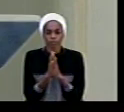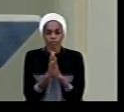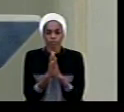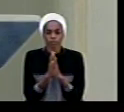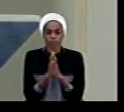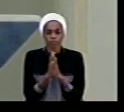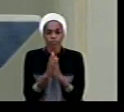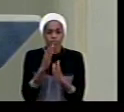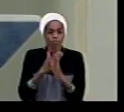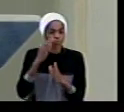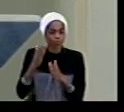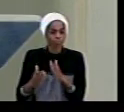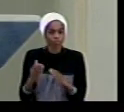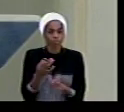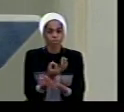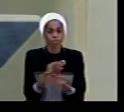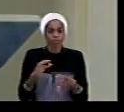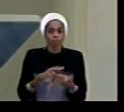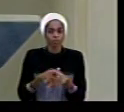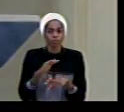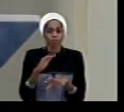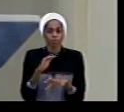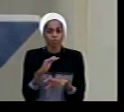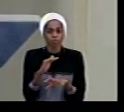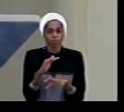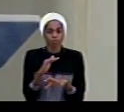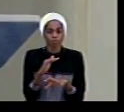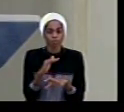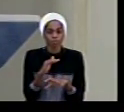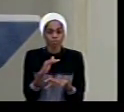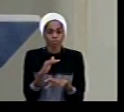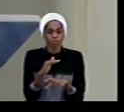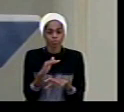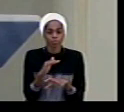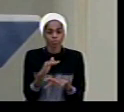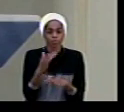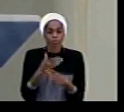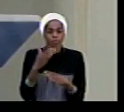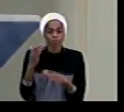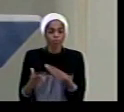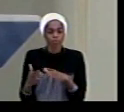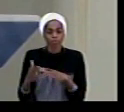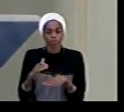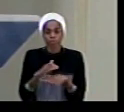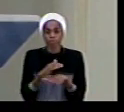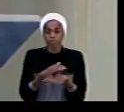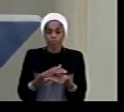Total freedom. Total freedom. Total freedom.